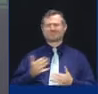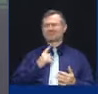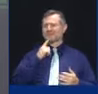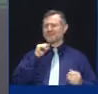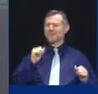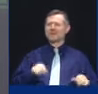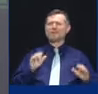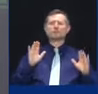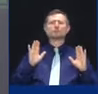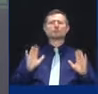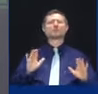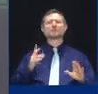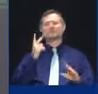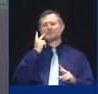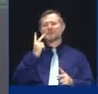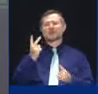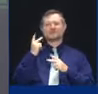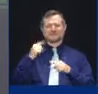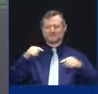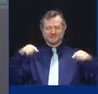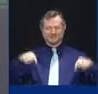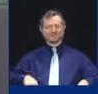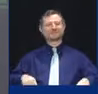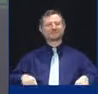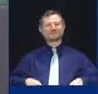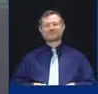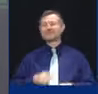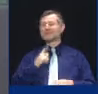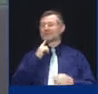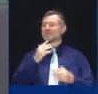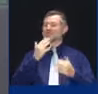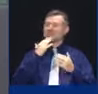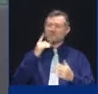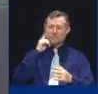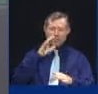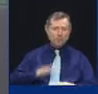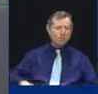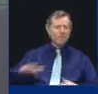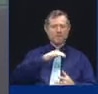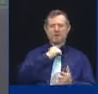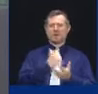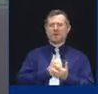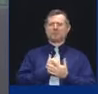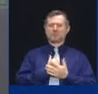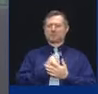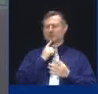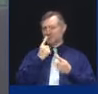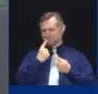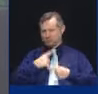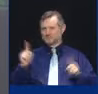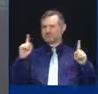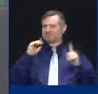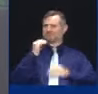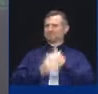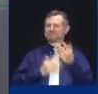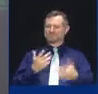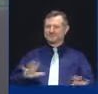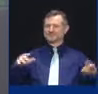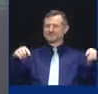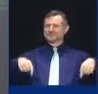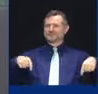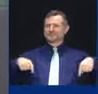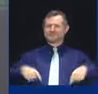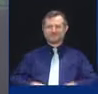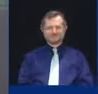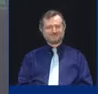together. And so for that, I want to thank you all for helping us make awesome happen here in Goshen, Orange County, and